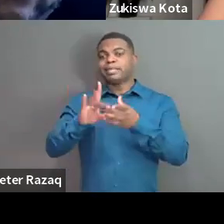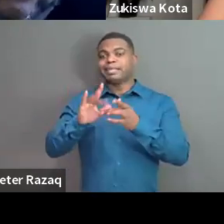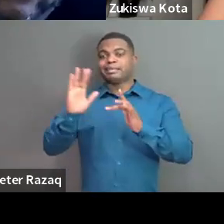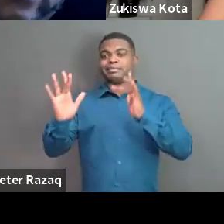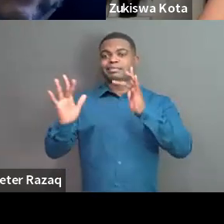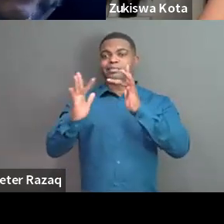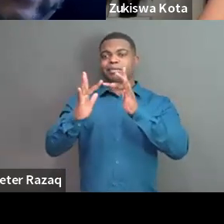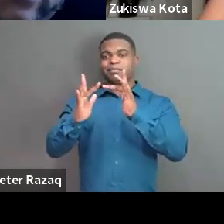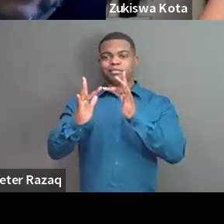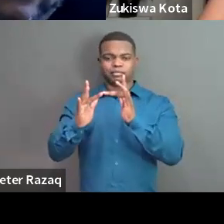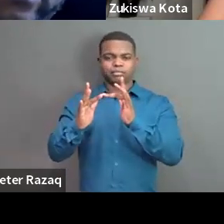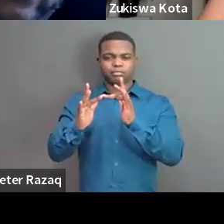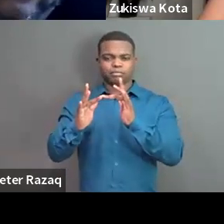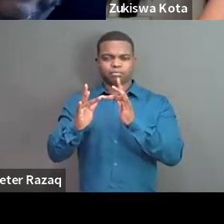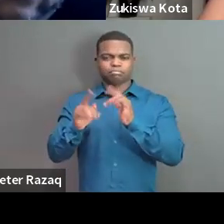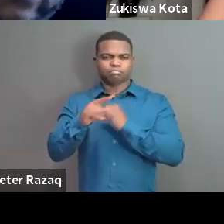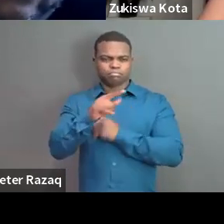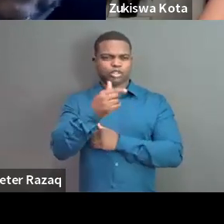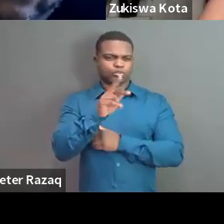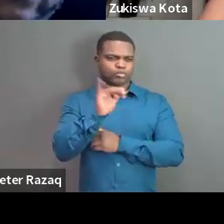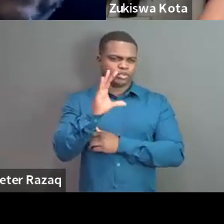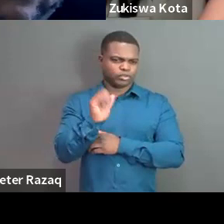know, as a barrier for digital access. So